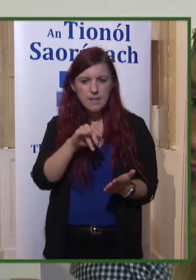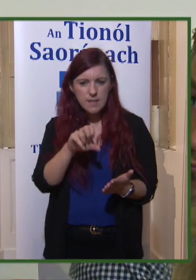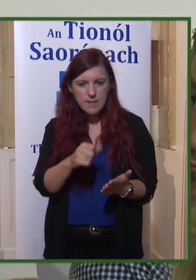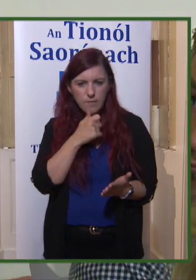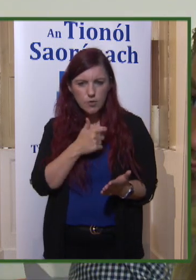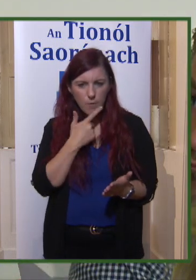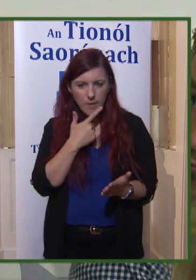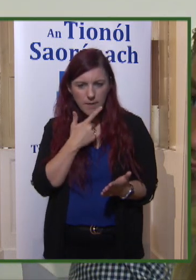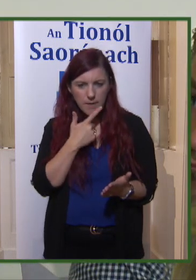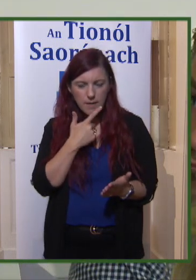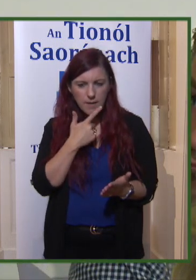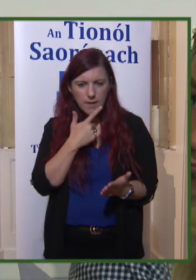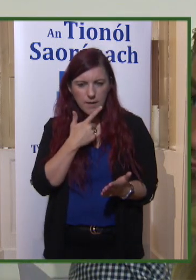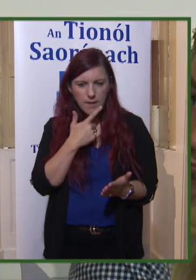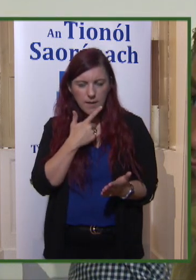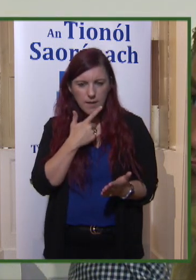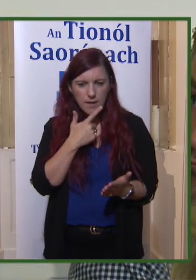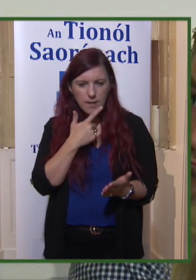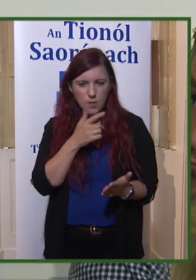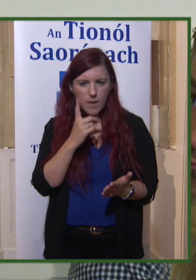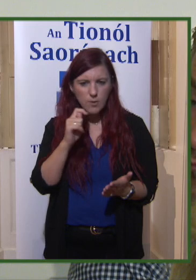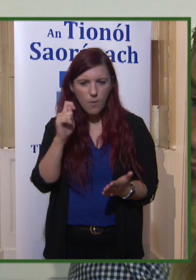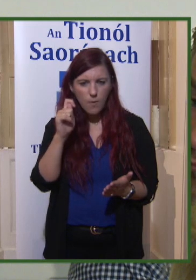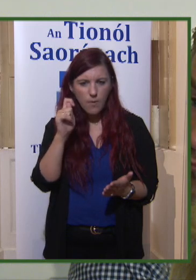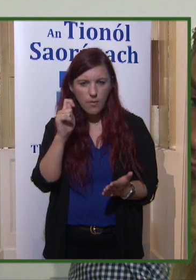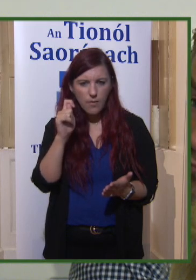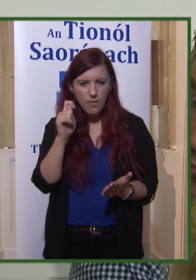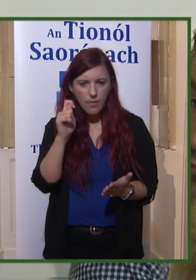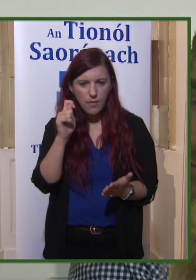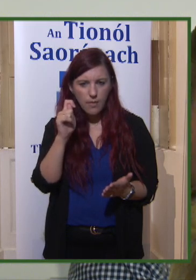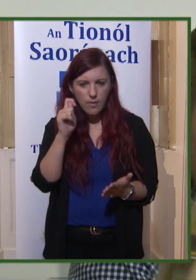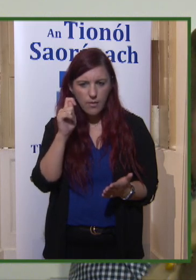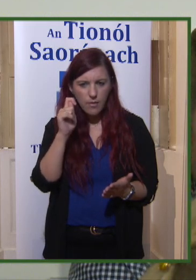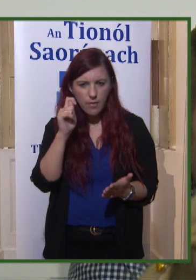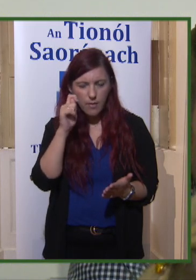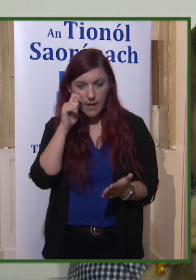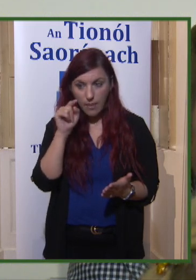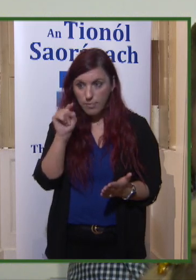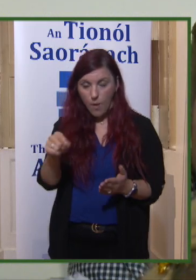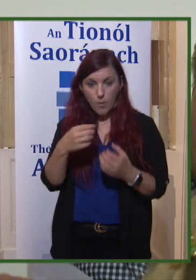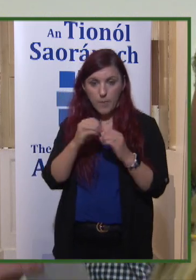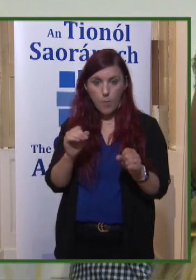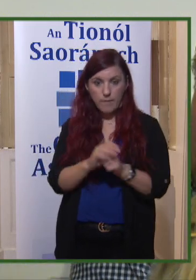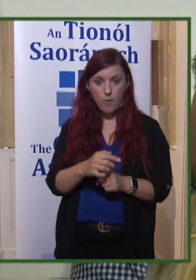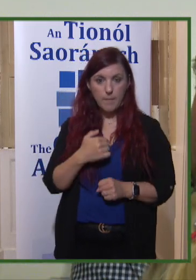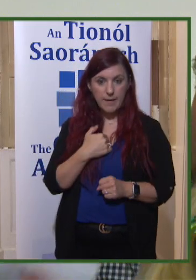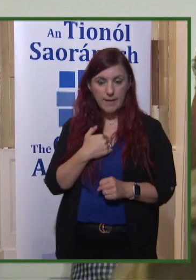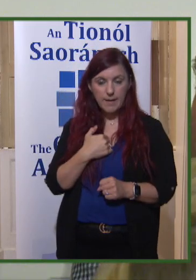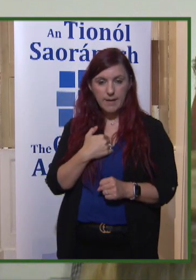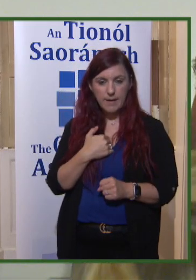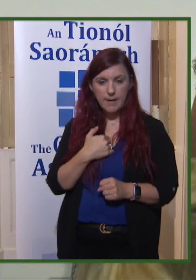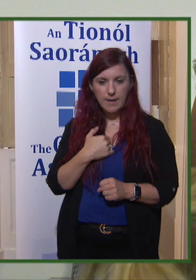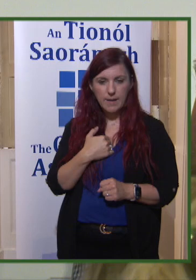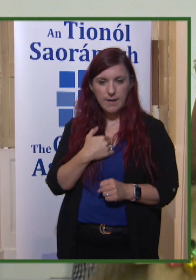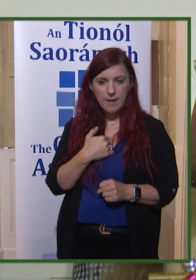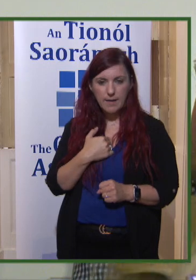I don't think that we're at a point for that assumption to be made. So I would look